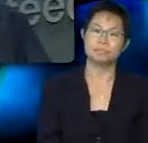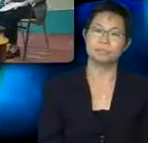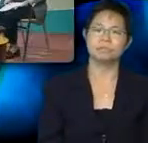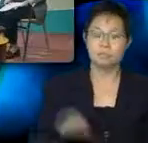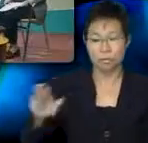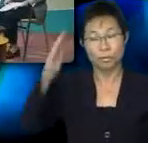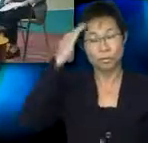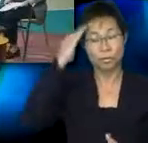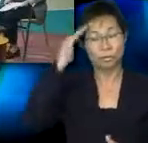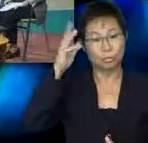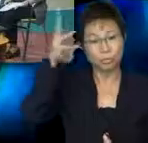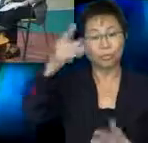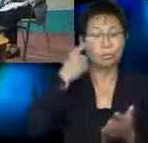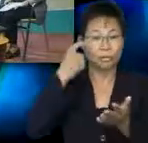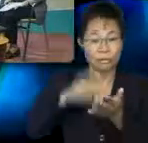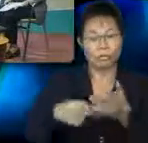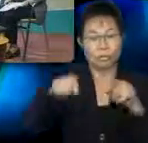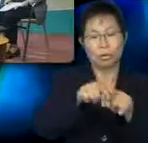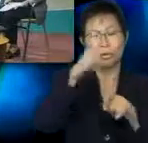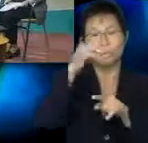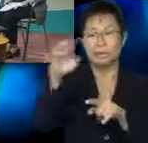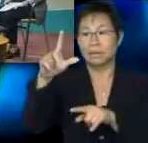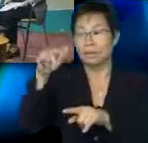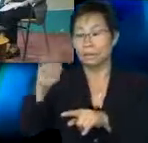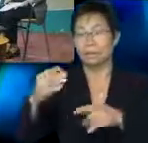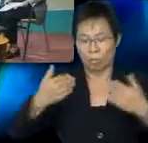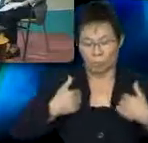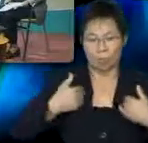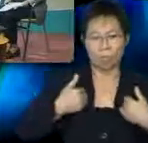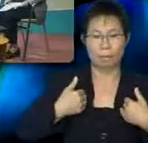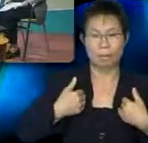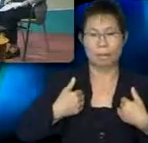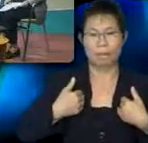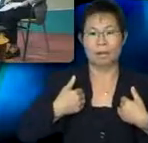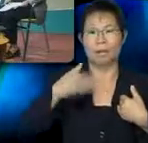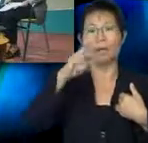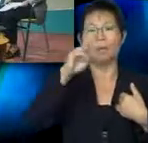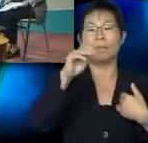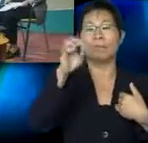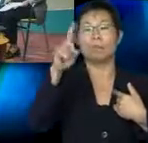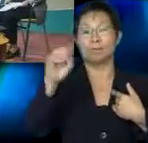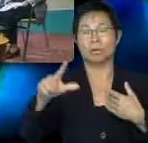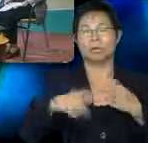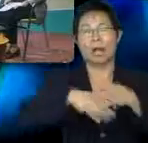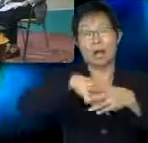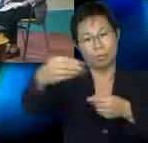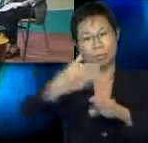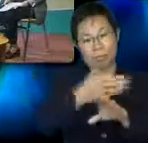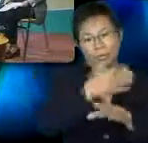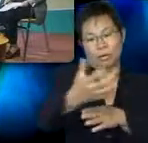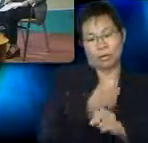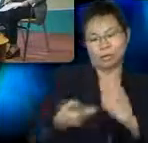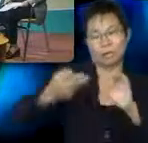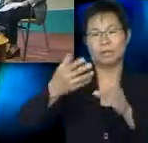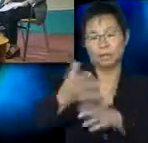You will notice also that Mr. Lim also modeled the output before he got his students